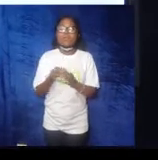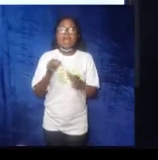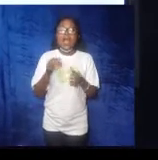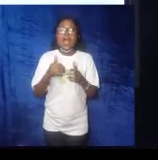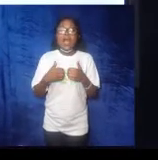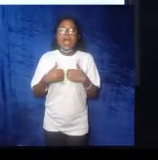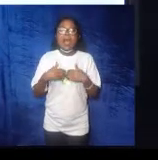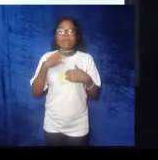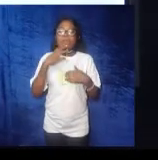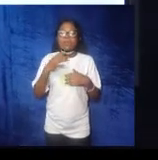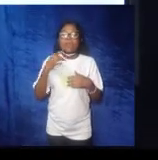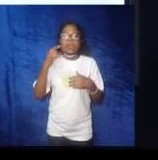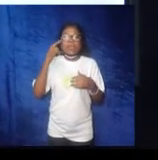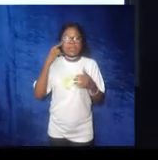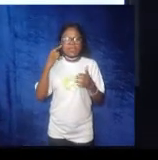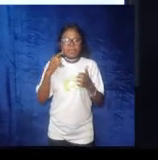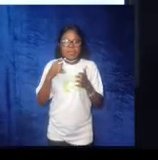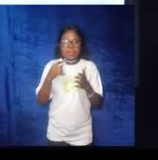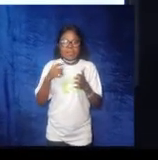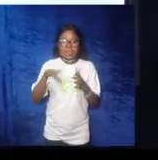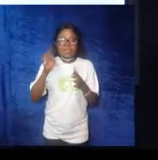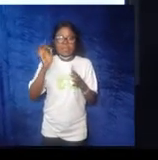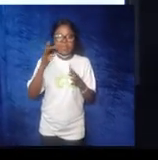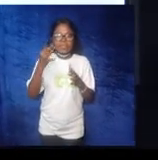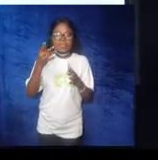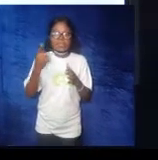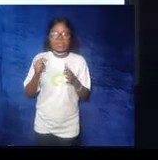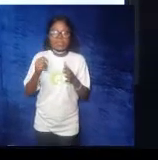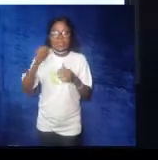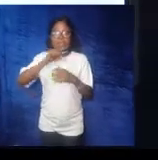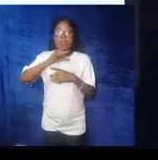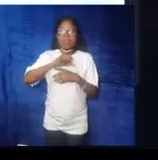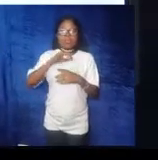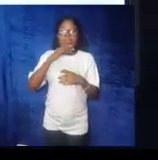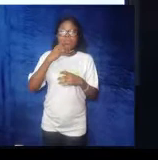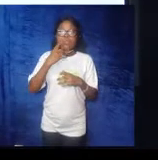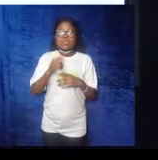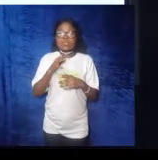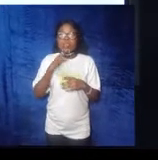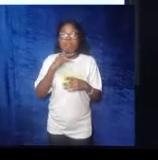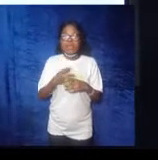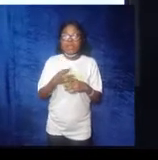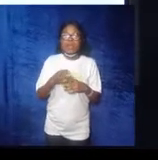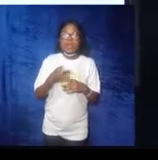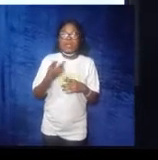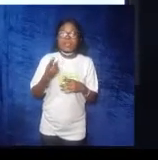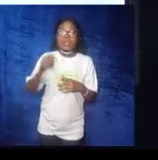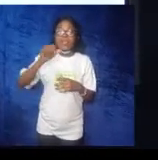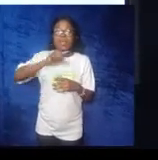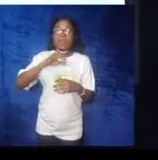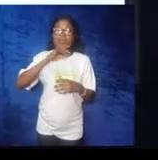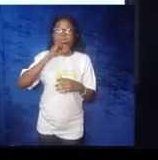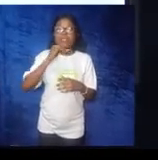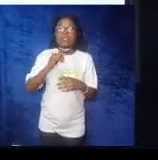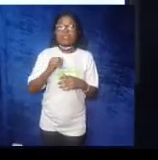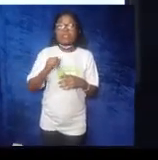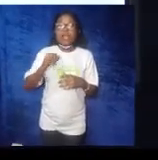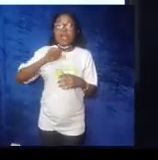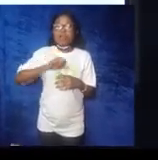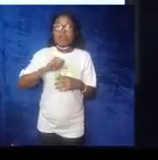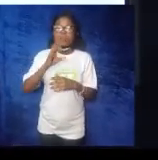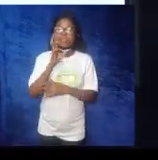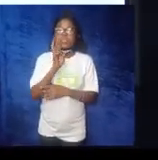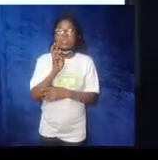face down. Have you identified the angle that is corresponding? Let's see what the answer